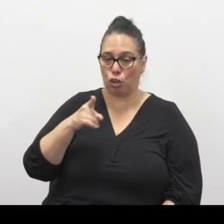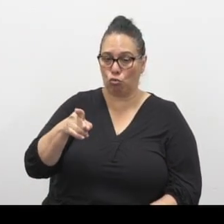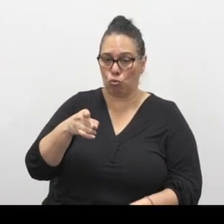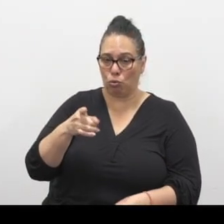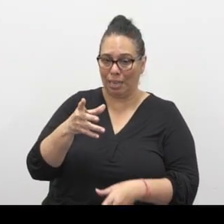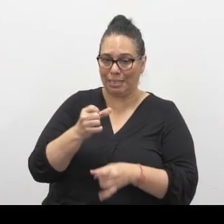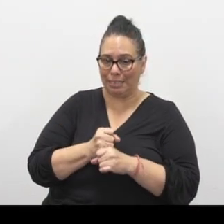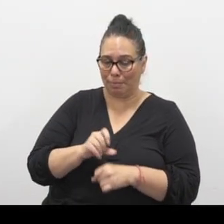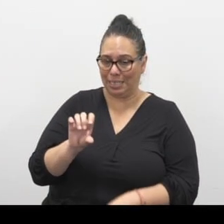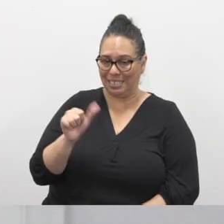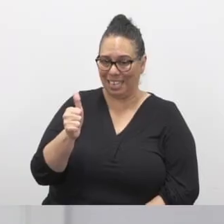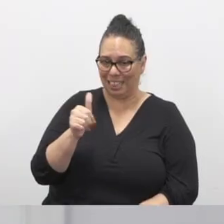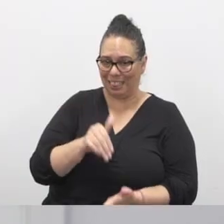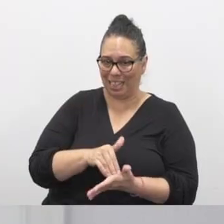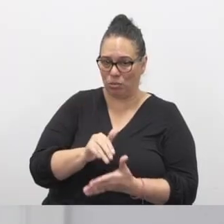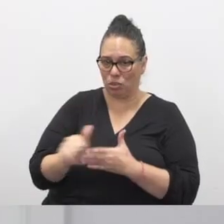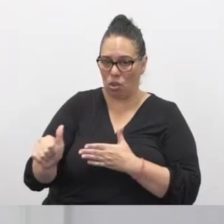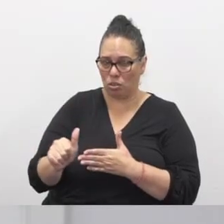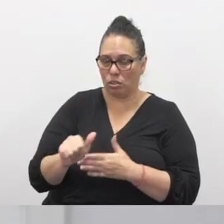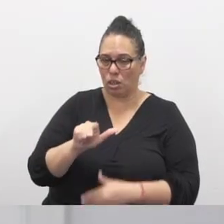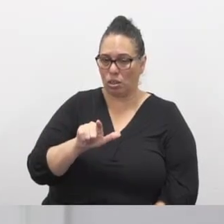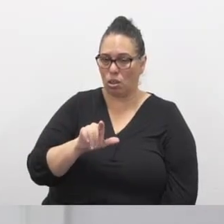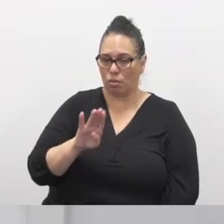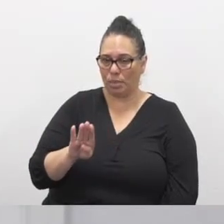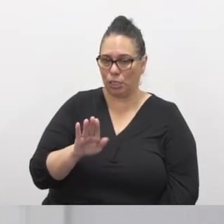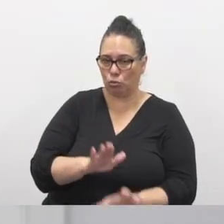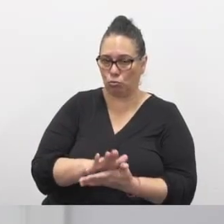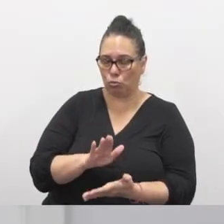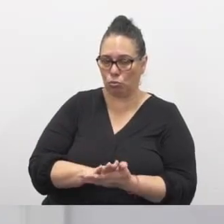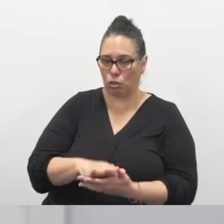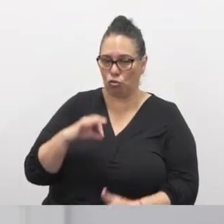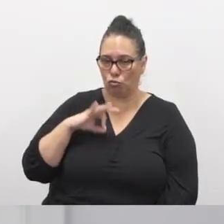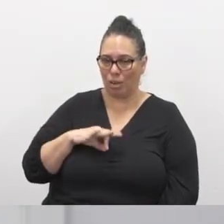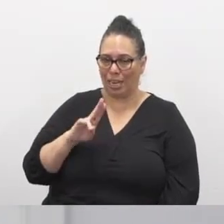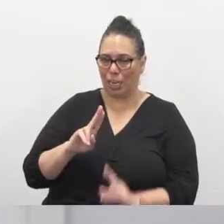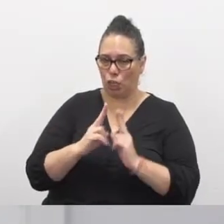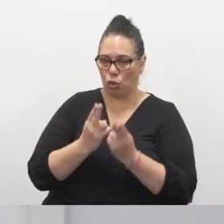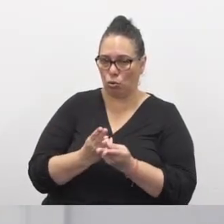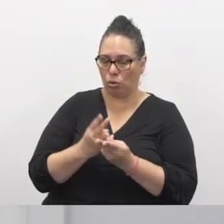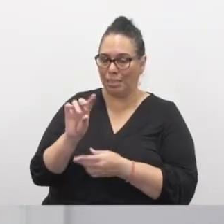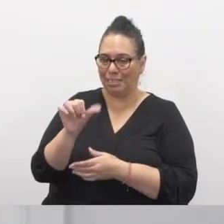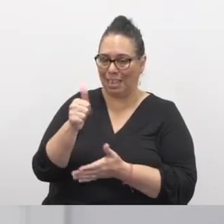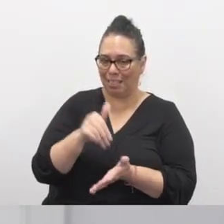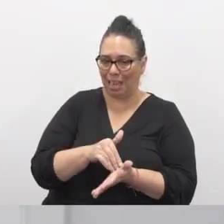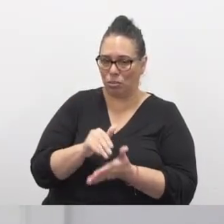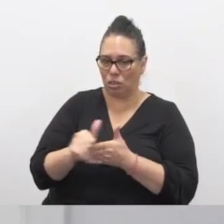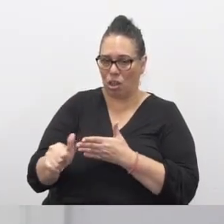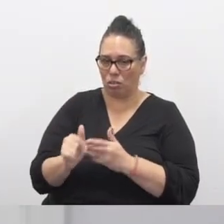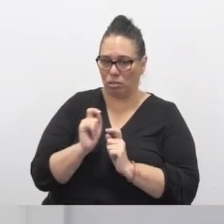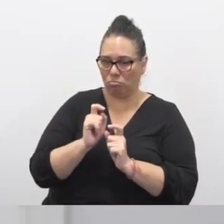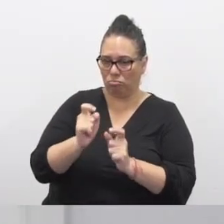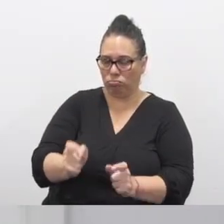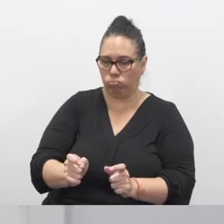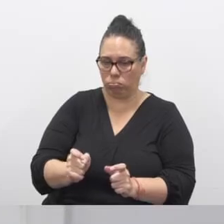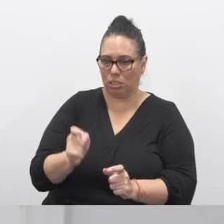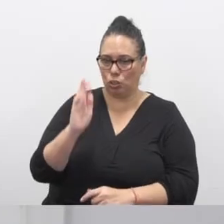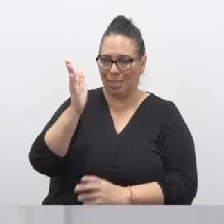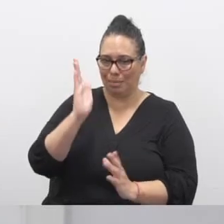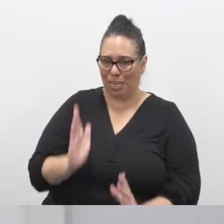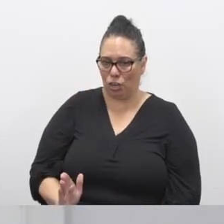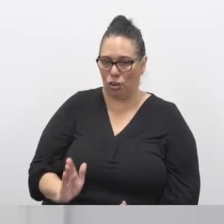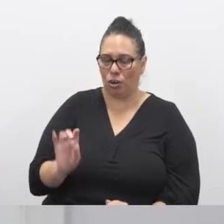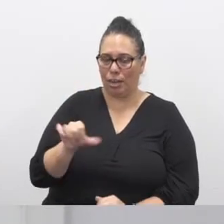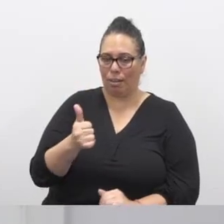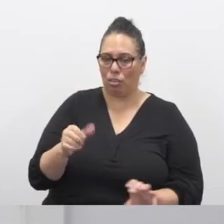$10,000 check that was from the Long Beach Schools Financial Credit Union. That entire $10,000 has been dedicated to the speaker and